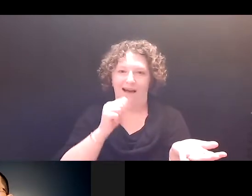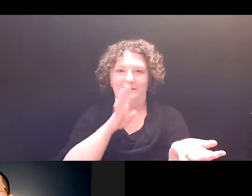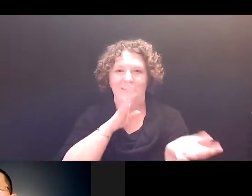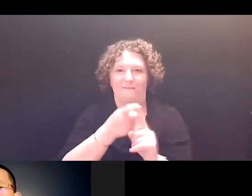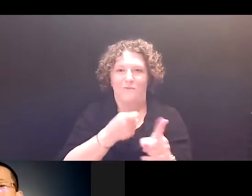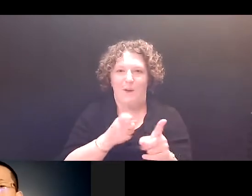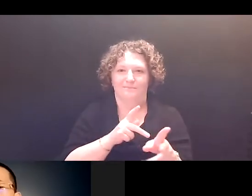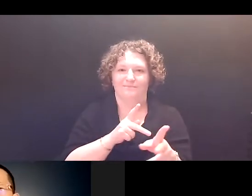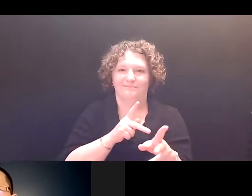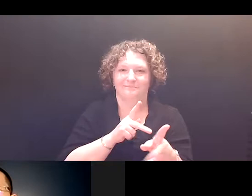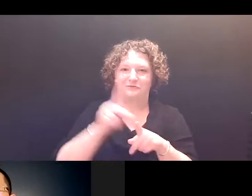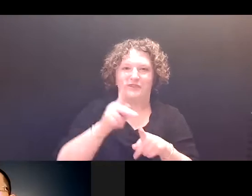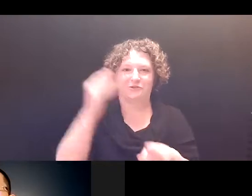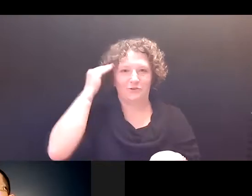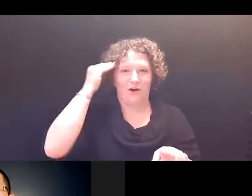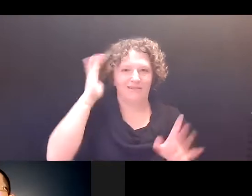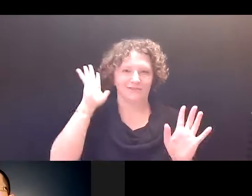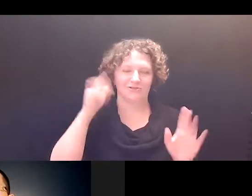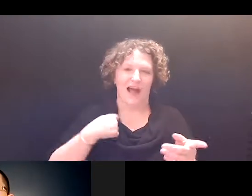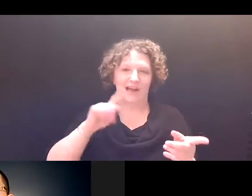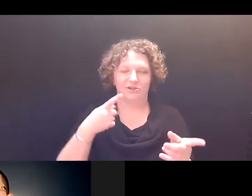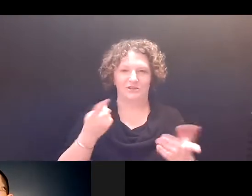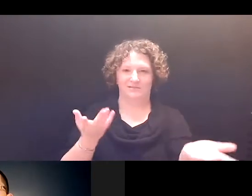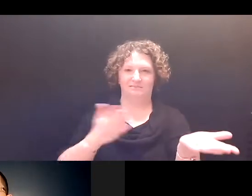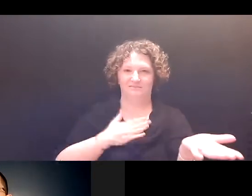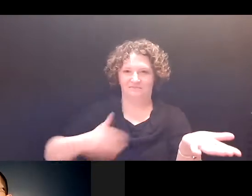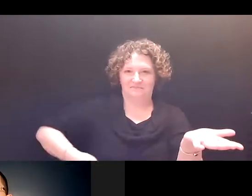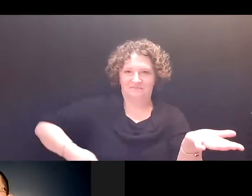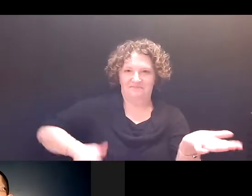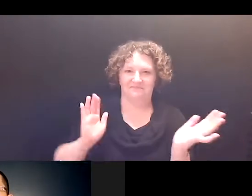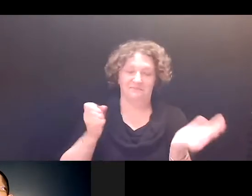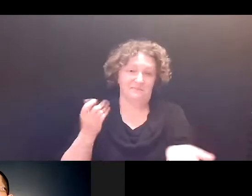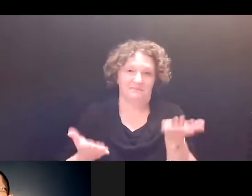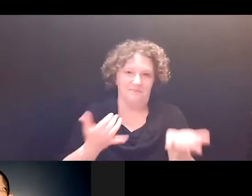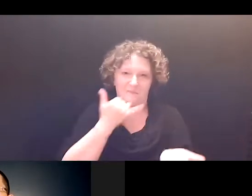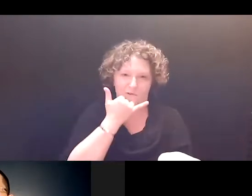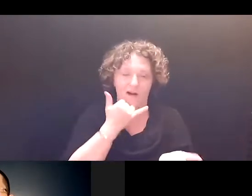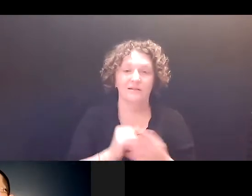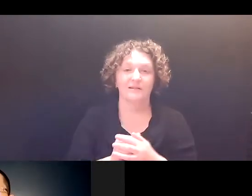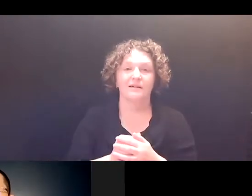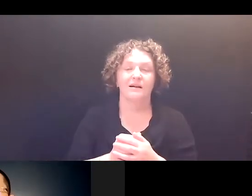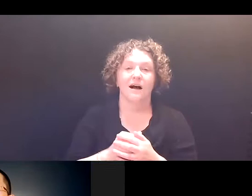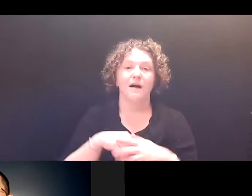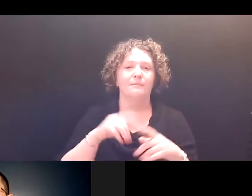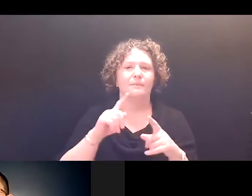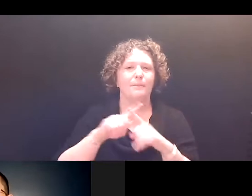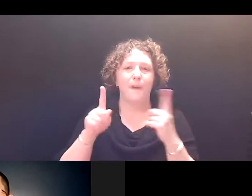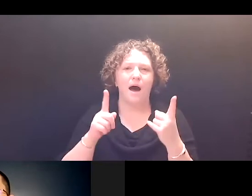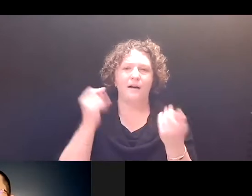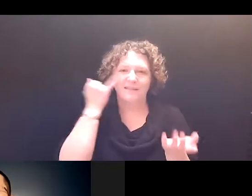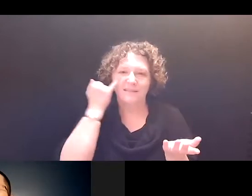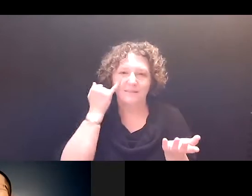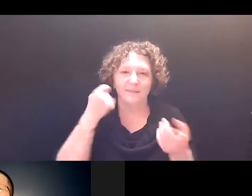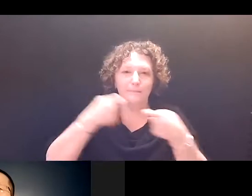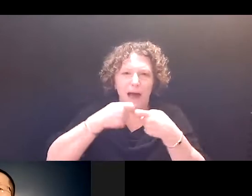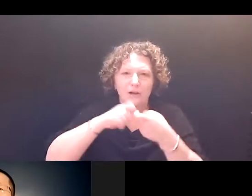just, you know, speaking from my personal knowledge and my gut instinct, and I may be